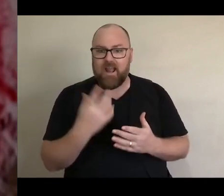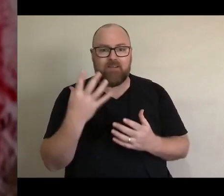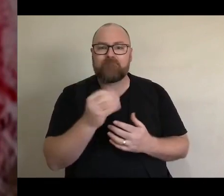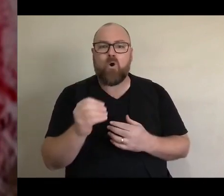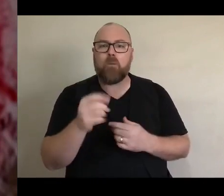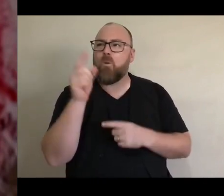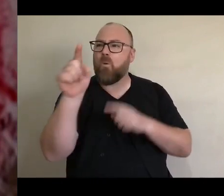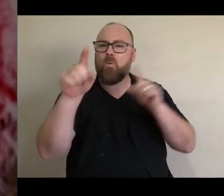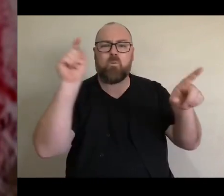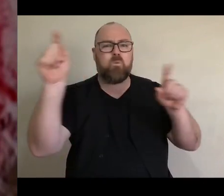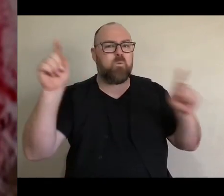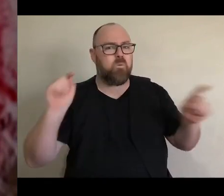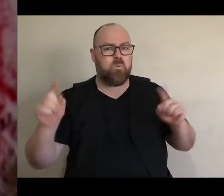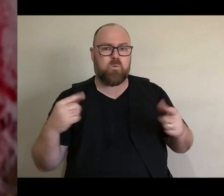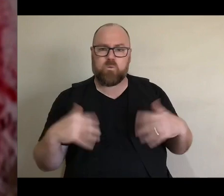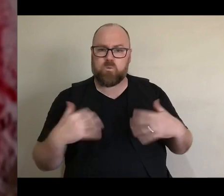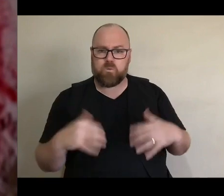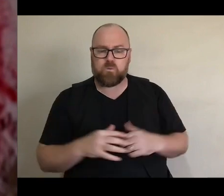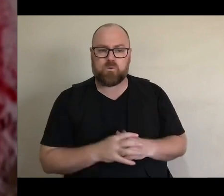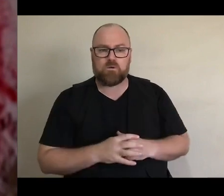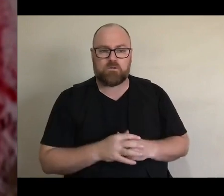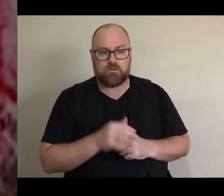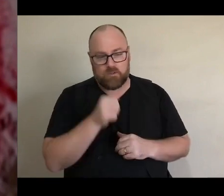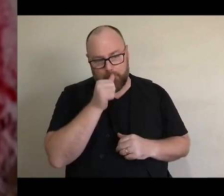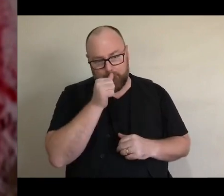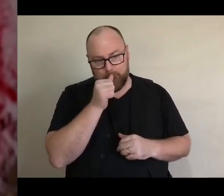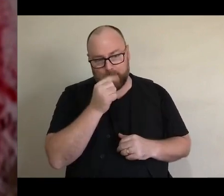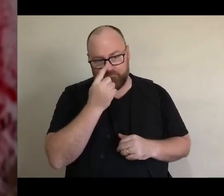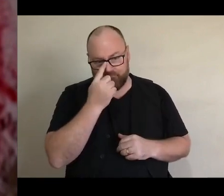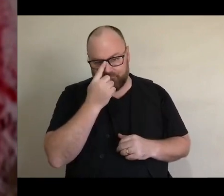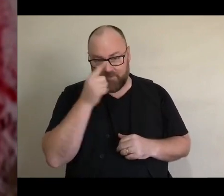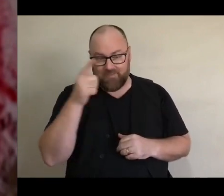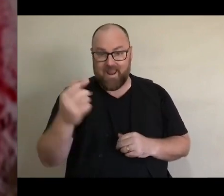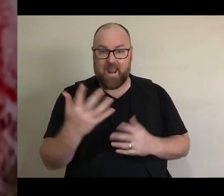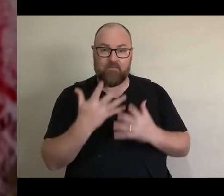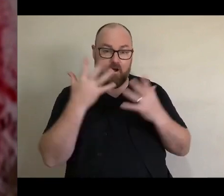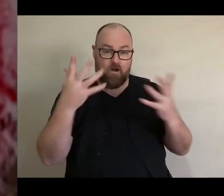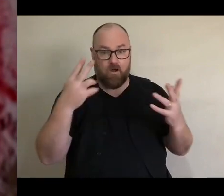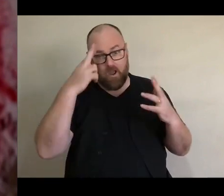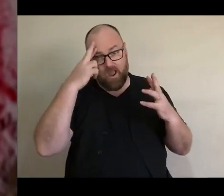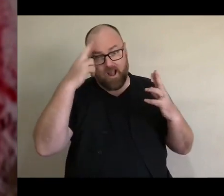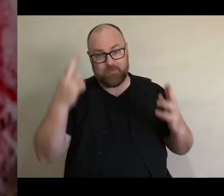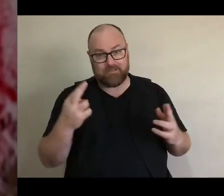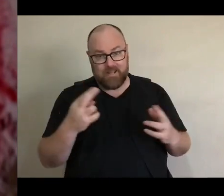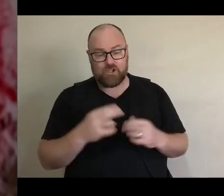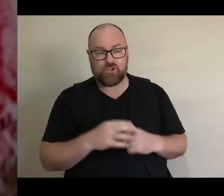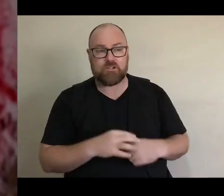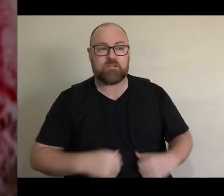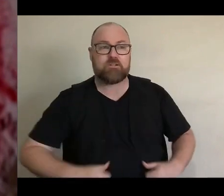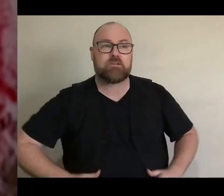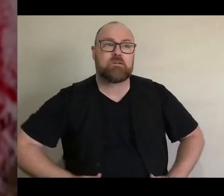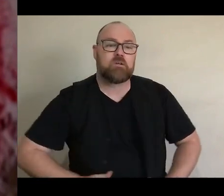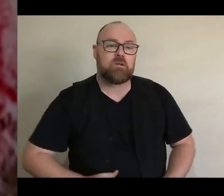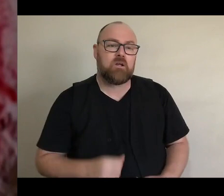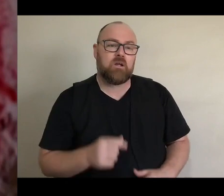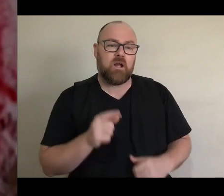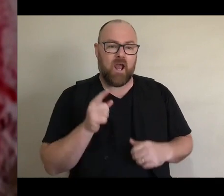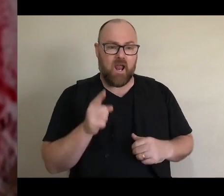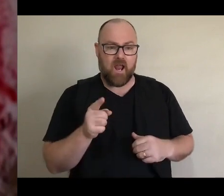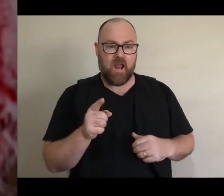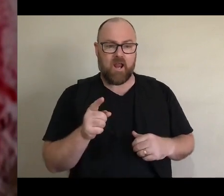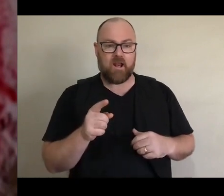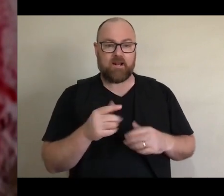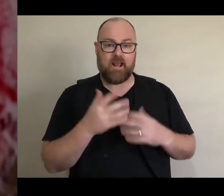are very, they have great expectations and are very much educated